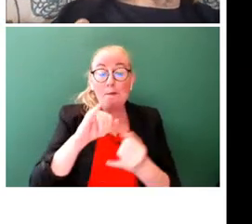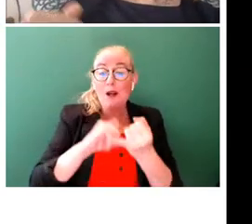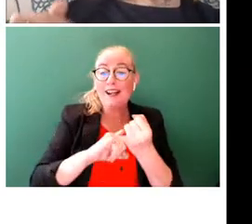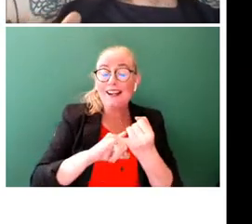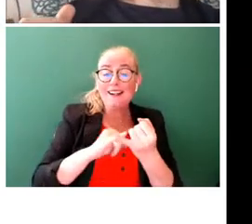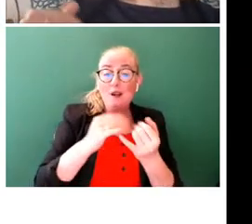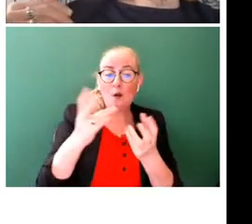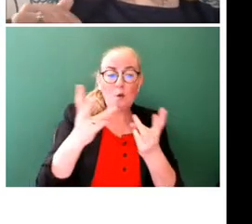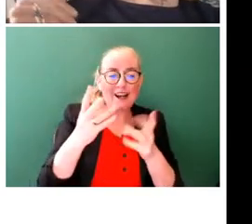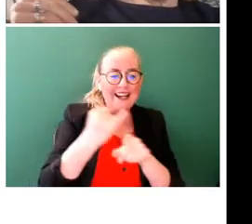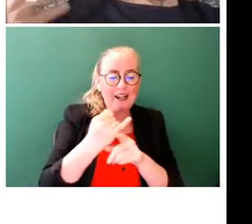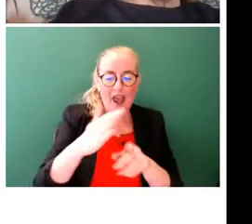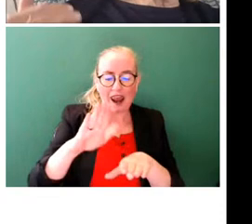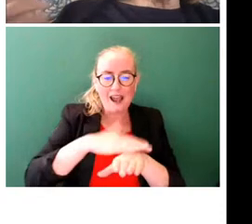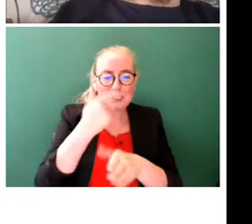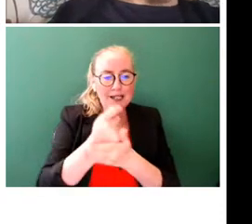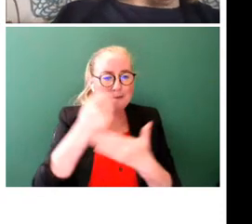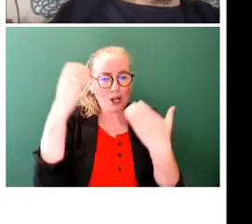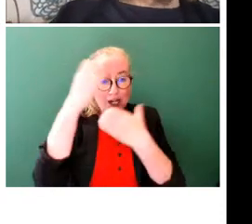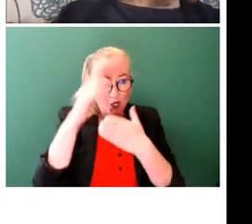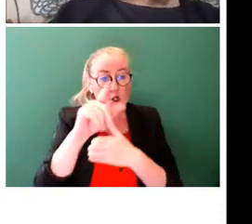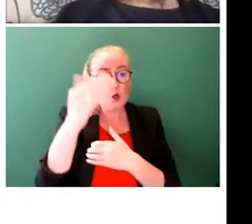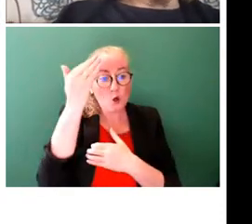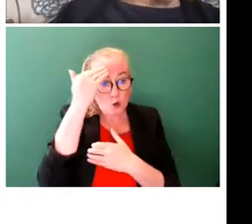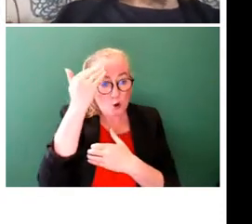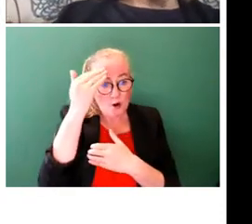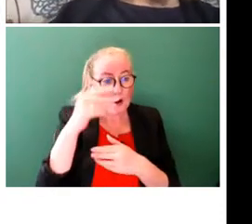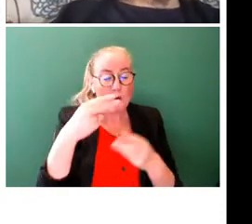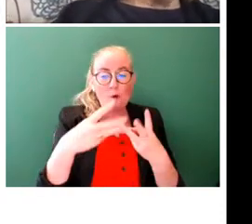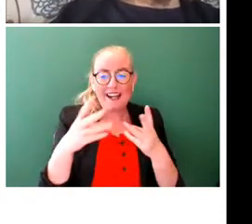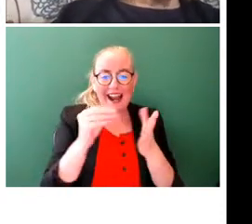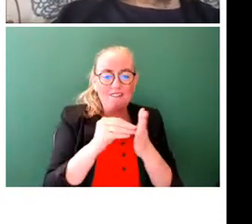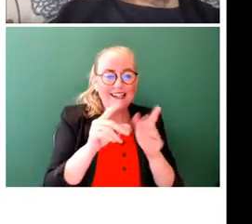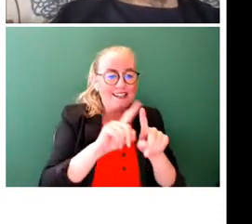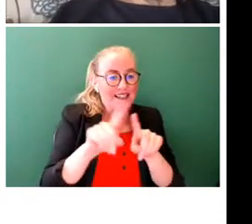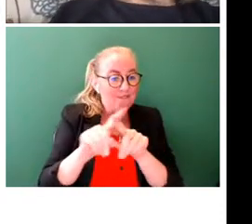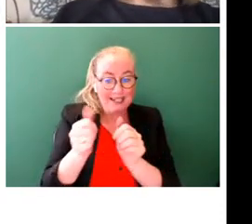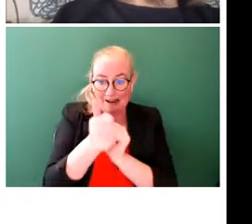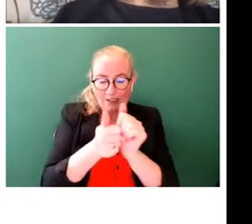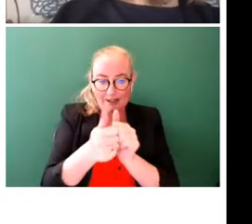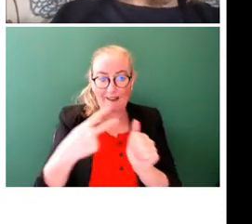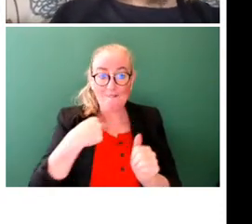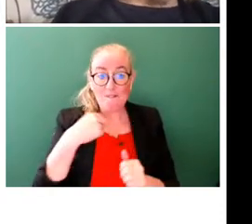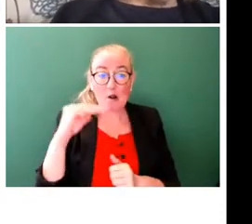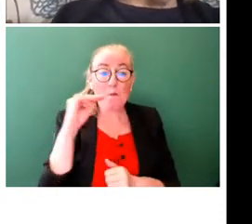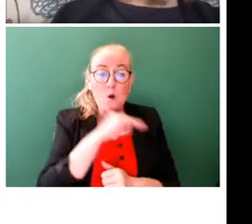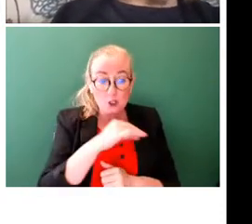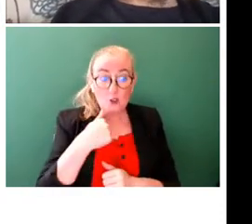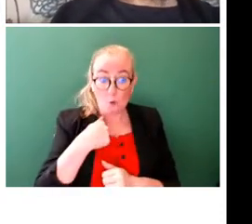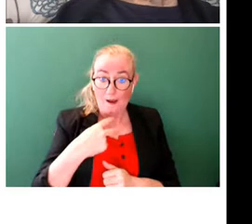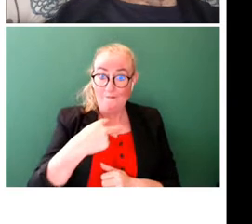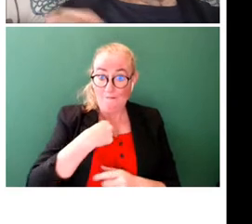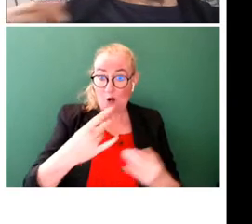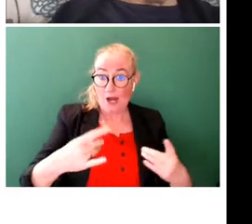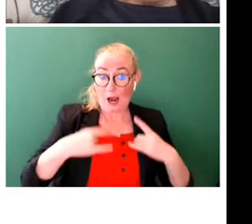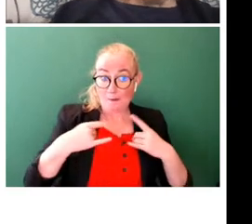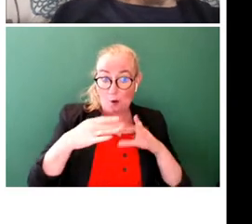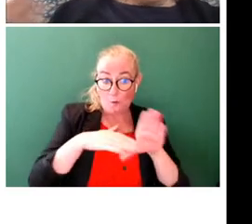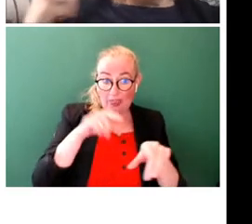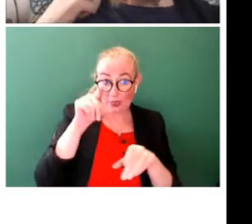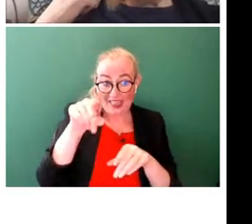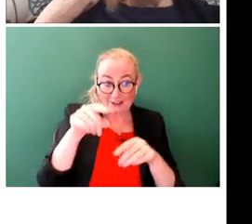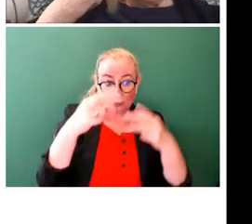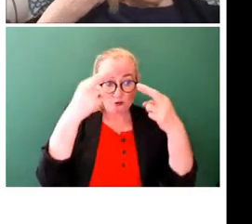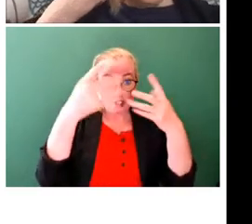know that having engaging activities is really, really important. And so we were very happy with these results. And on the